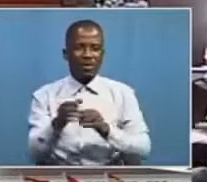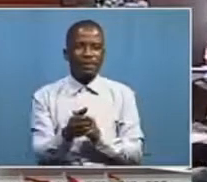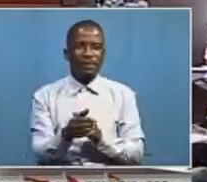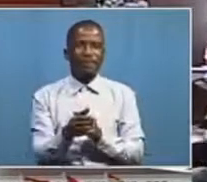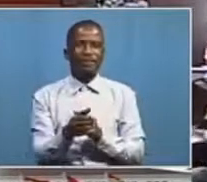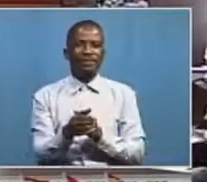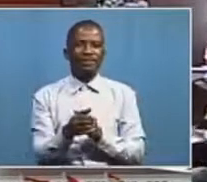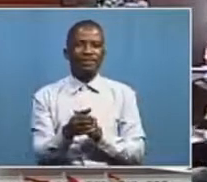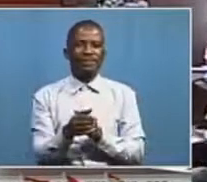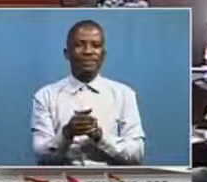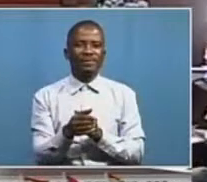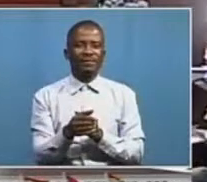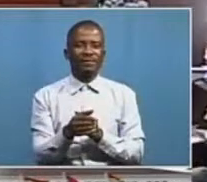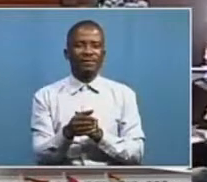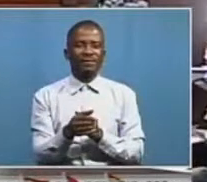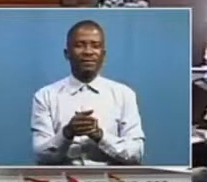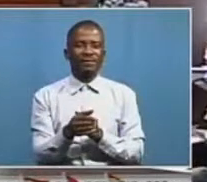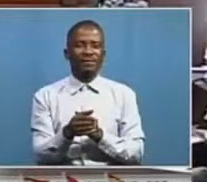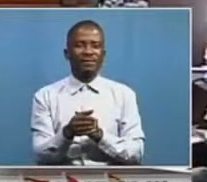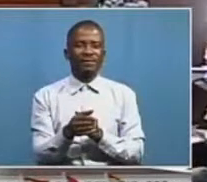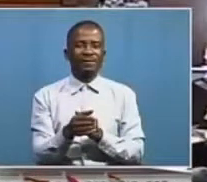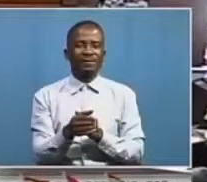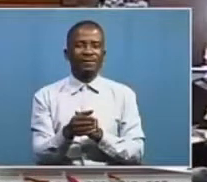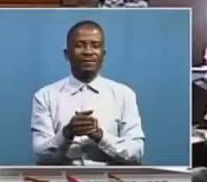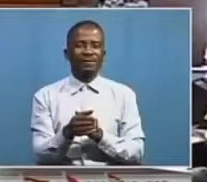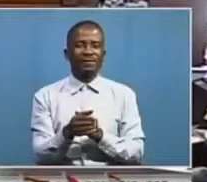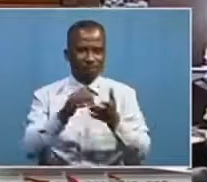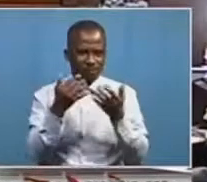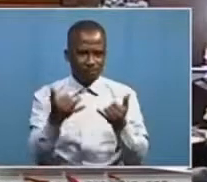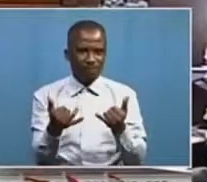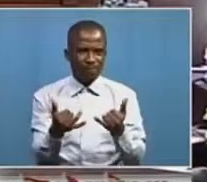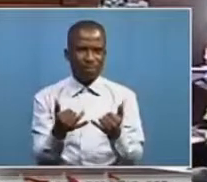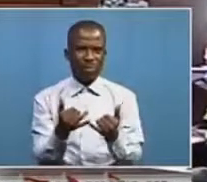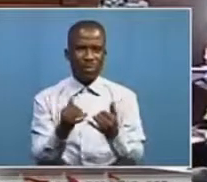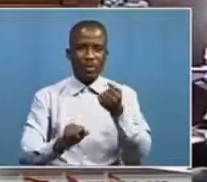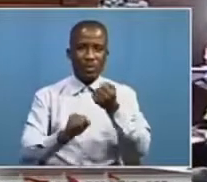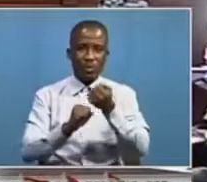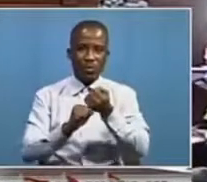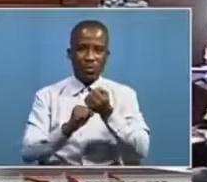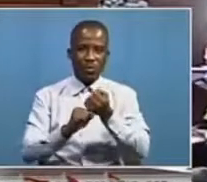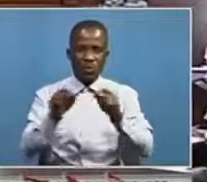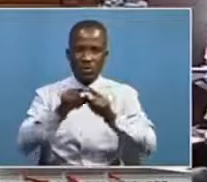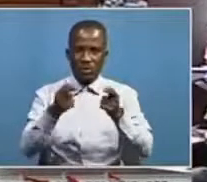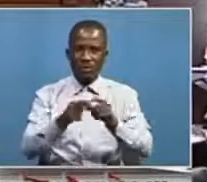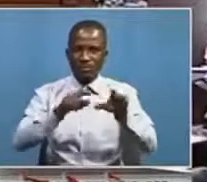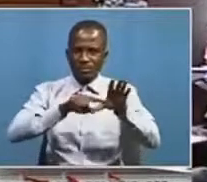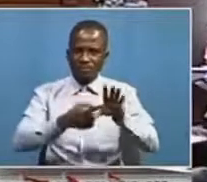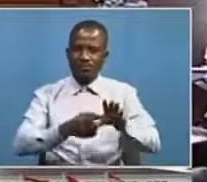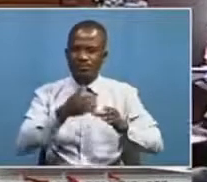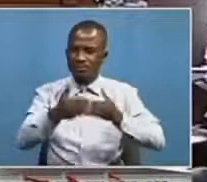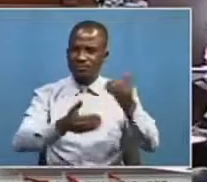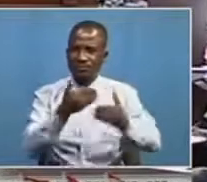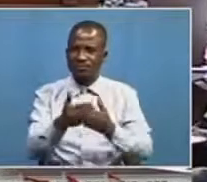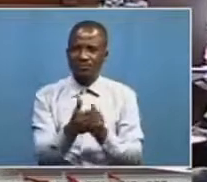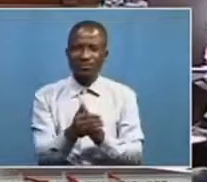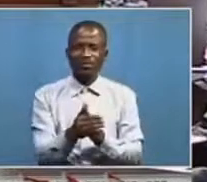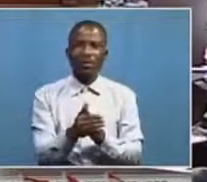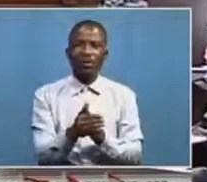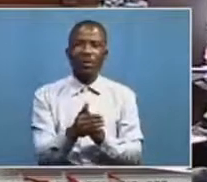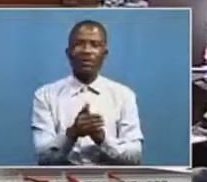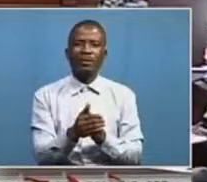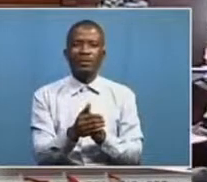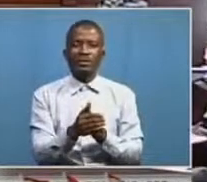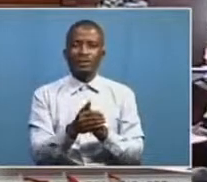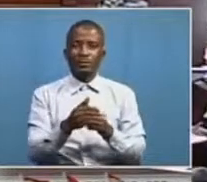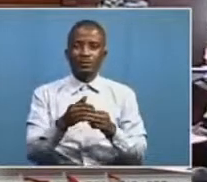second respondent at paragraph 23 of his written submissions in support of the preliminary objection did concede that the